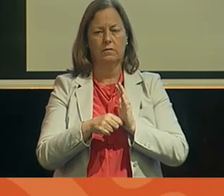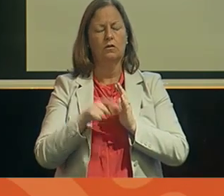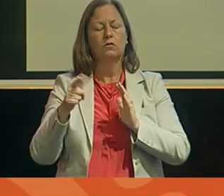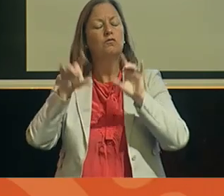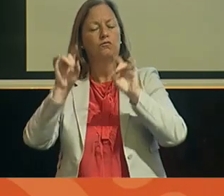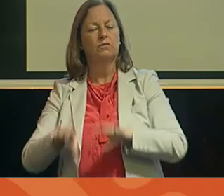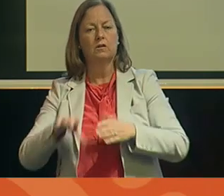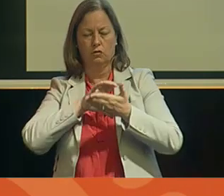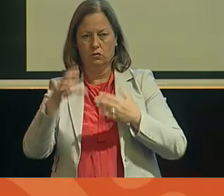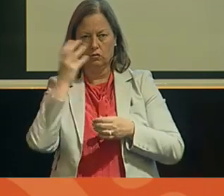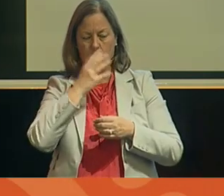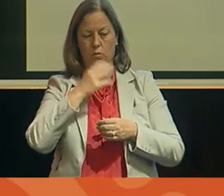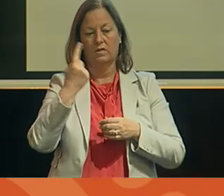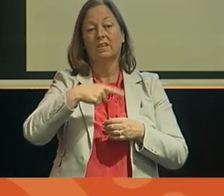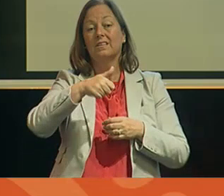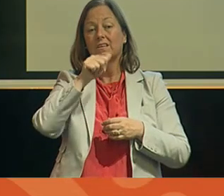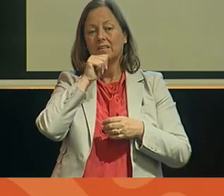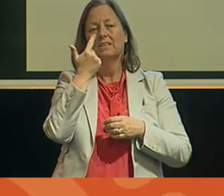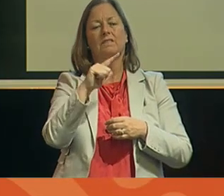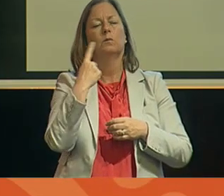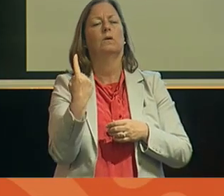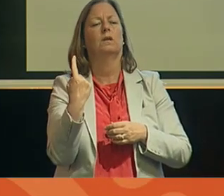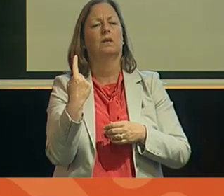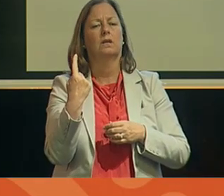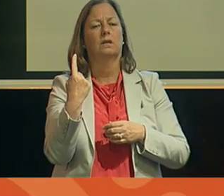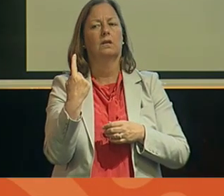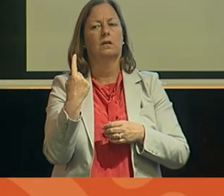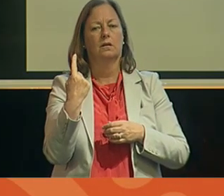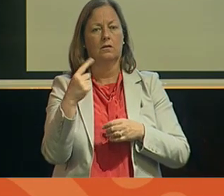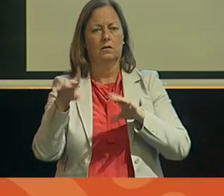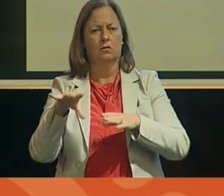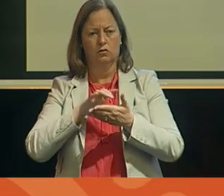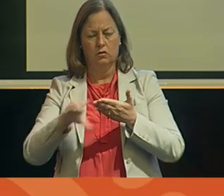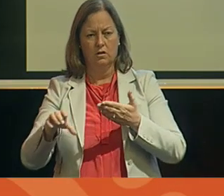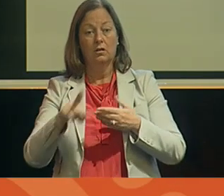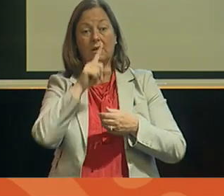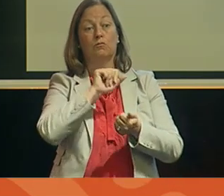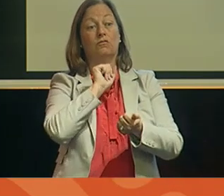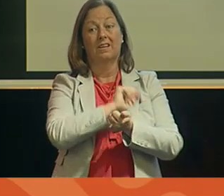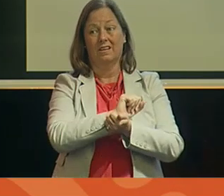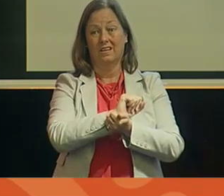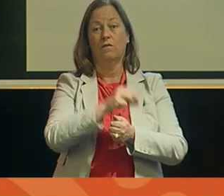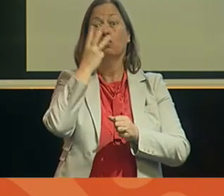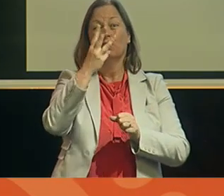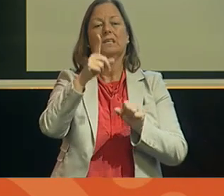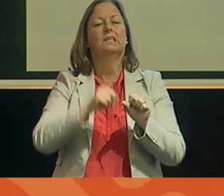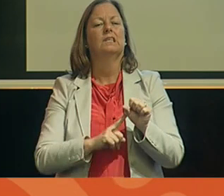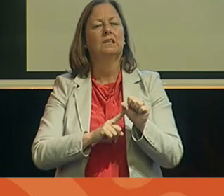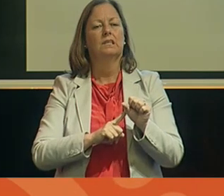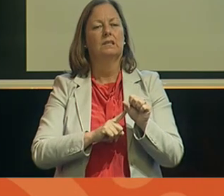Australian dollars, 1,671 Australian dollars, and imprisonment of 3